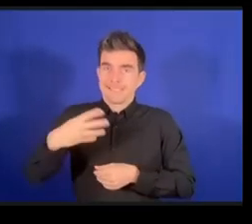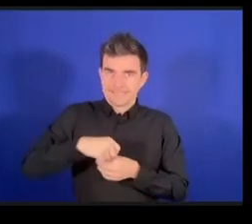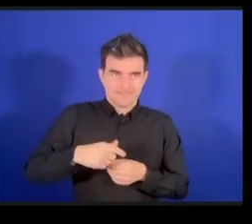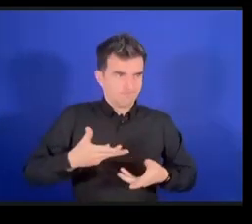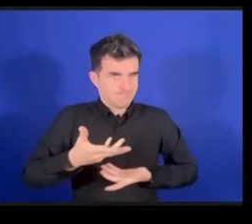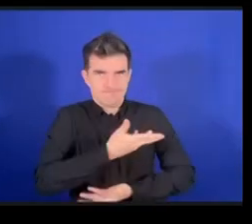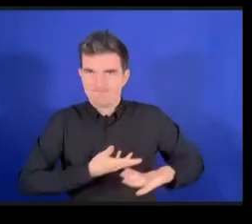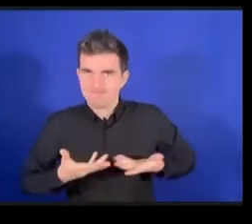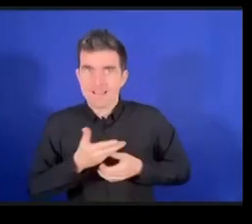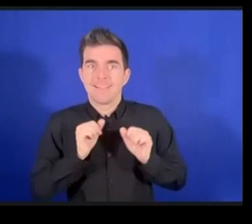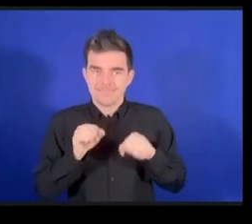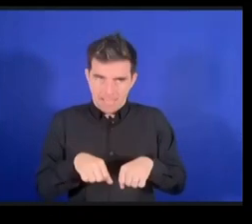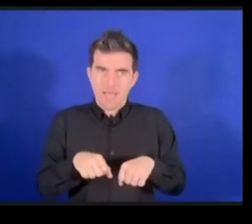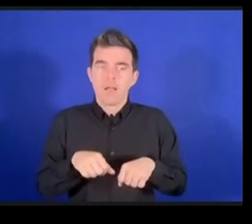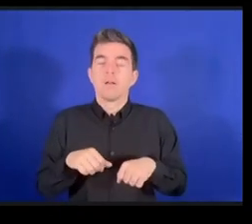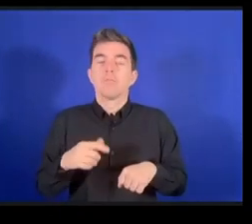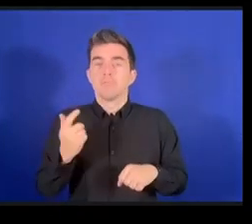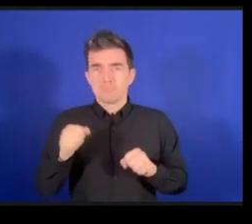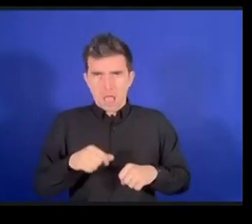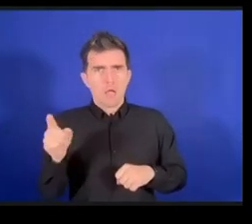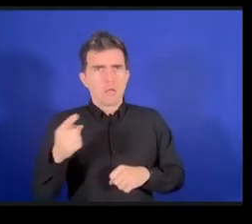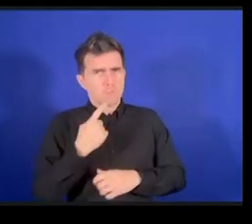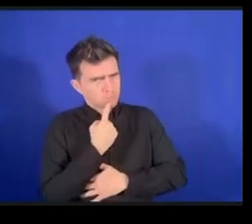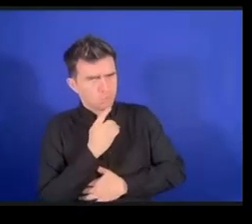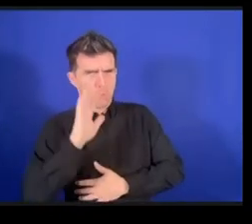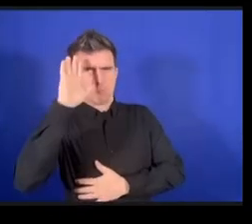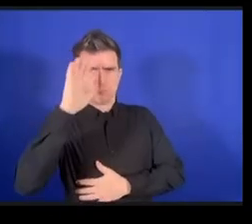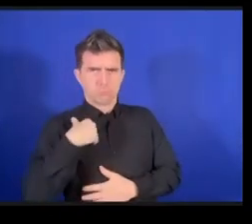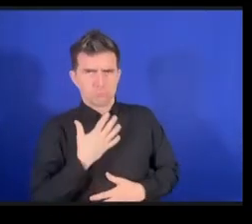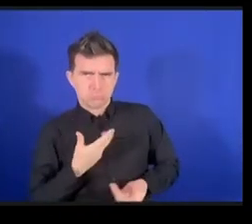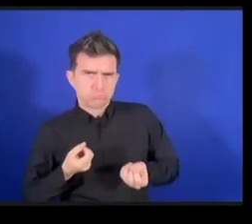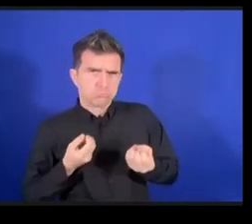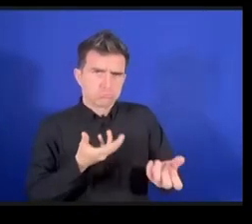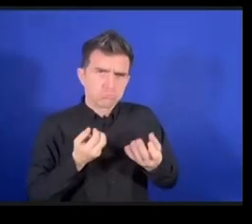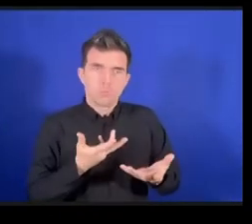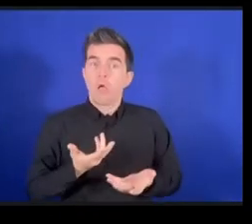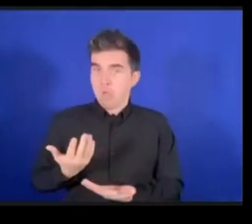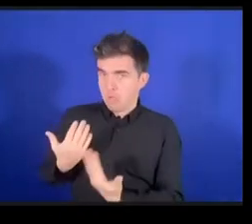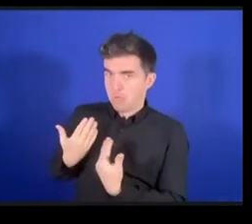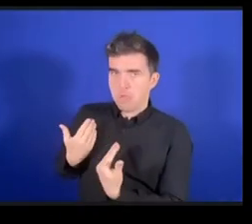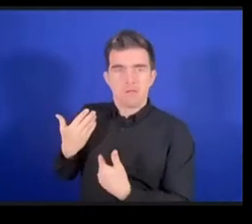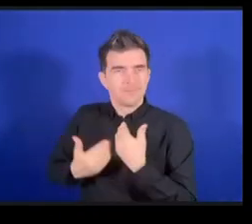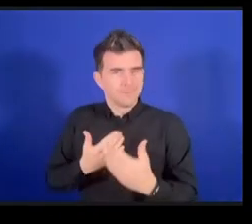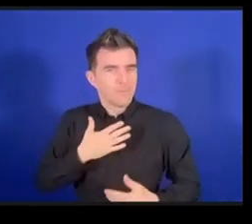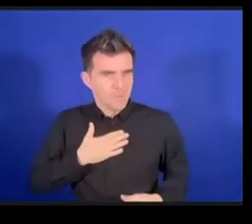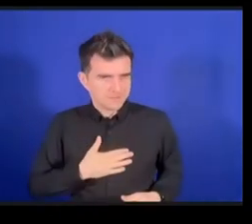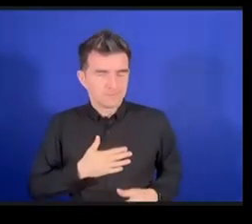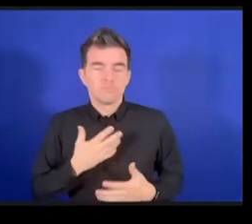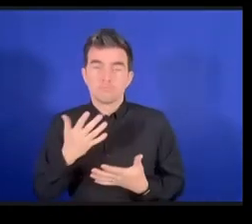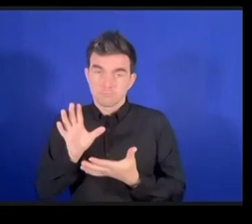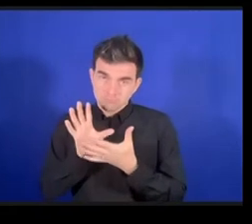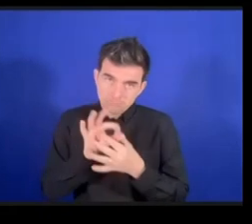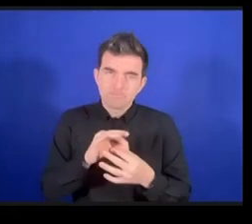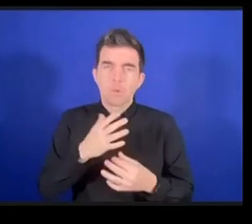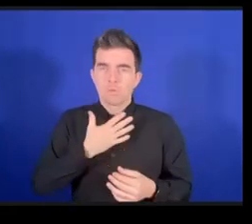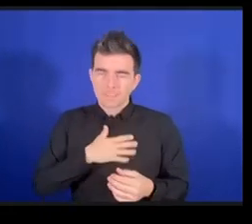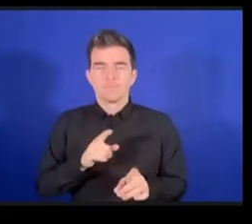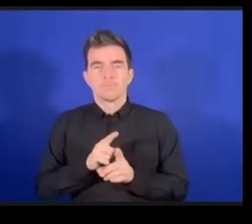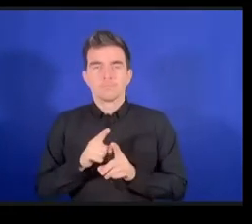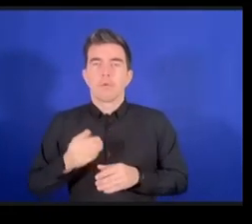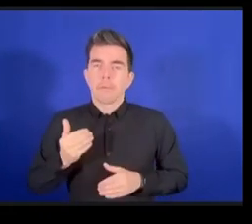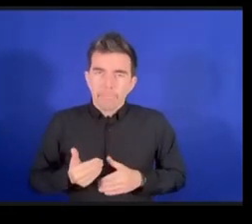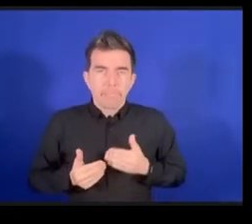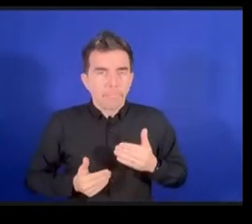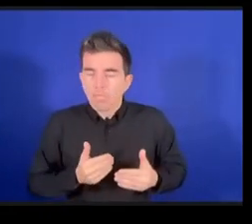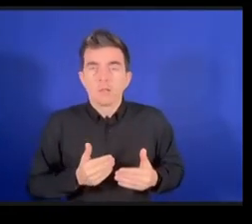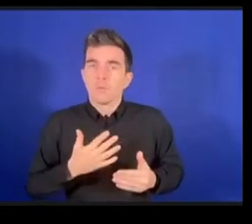accelerating the sdgs and connecting them with the mdgs that we had uh since 2000